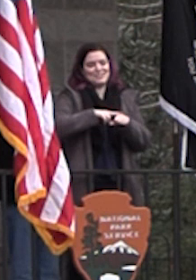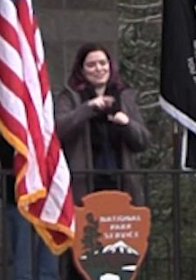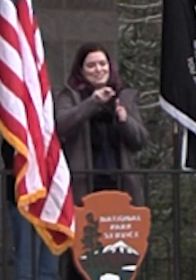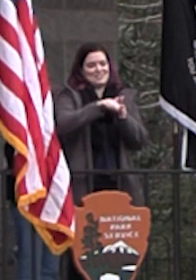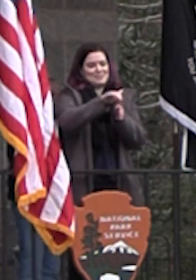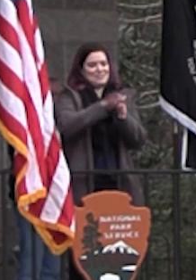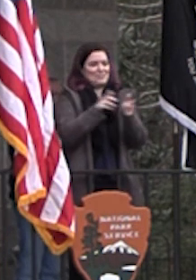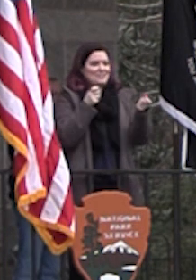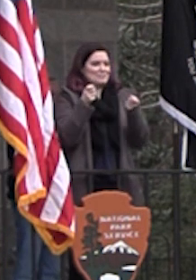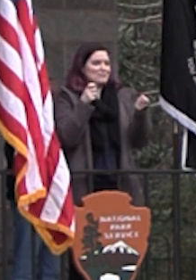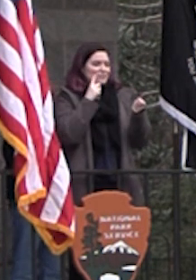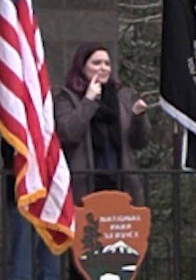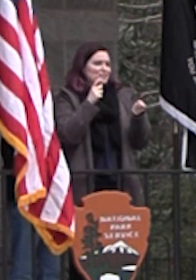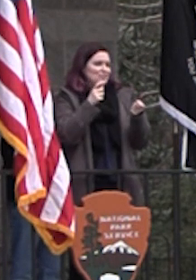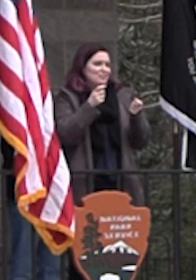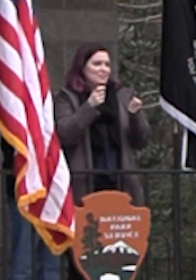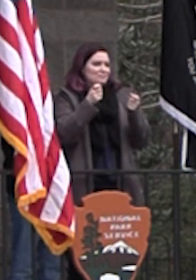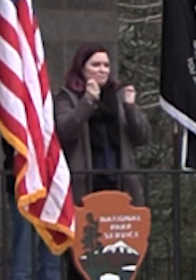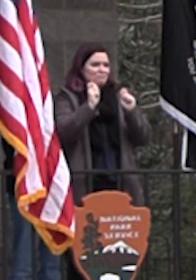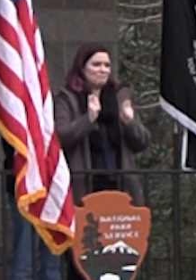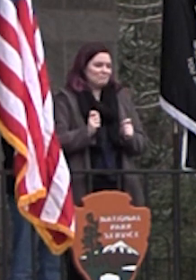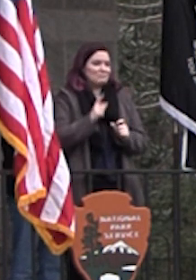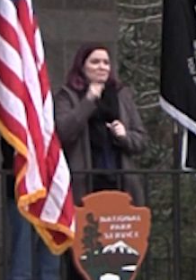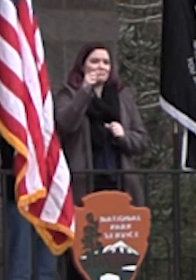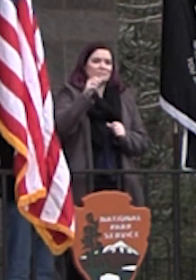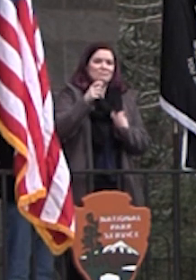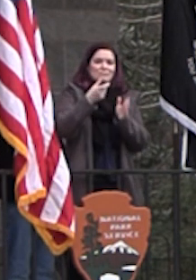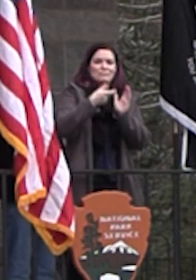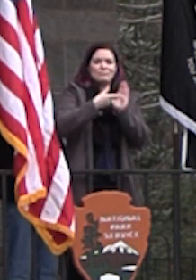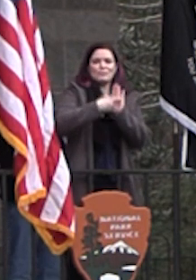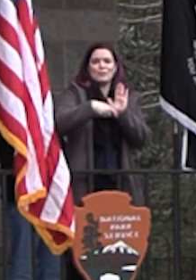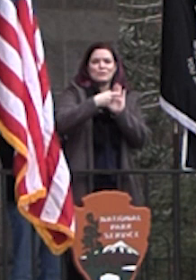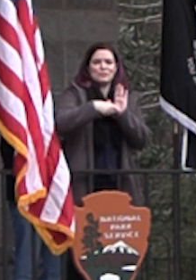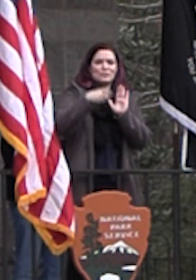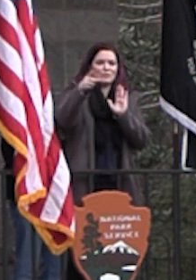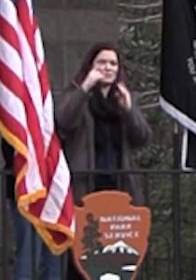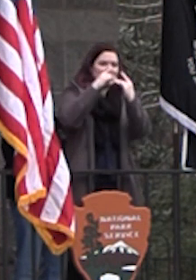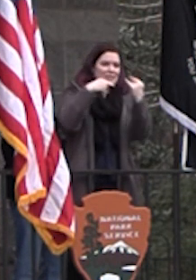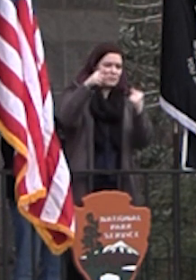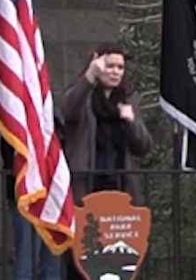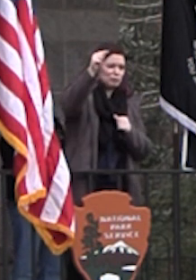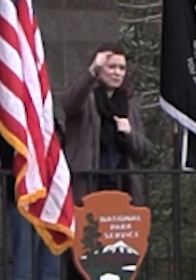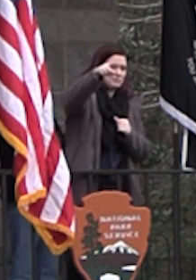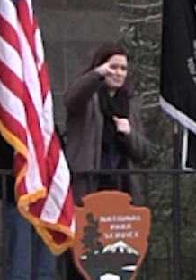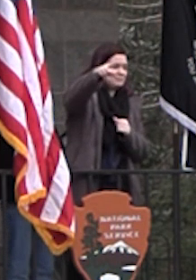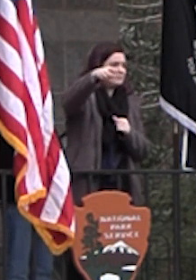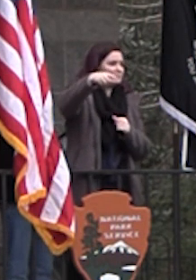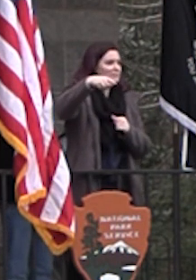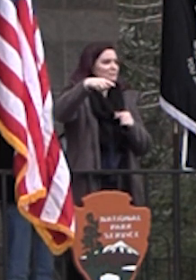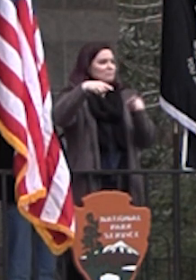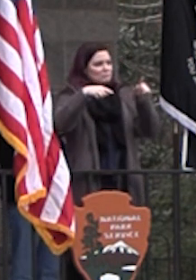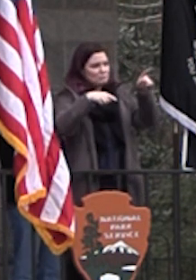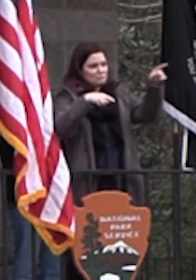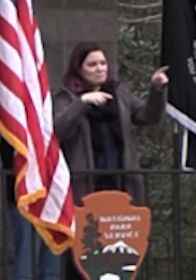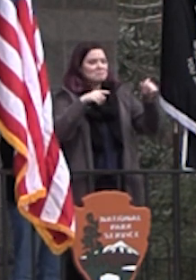Cemetery Administration. We have brochures at the tents with the green tops on them. Please, I